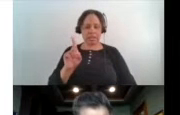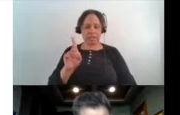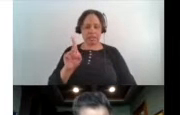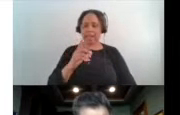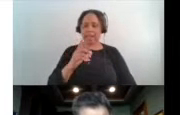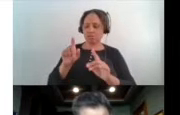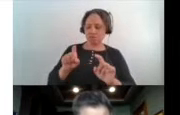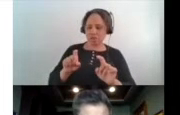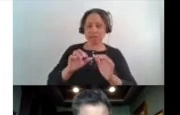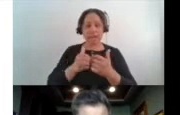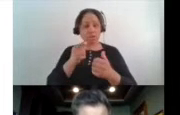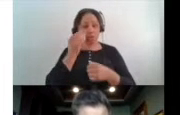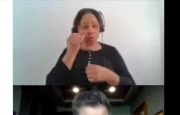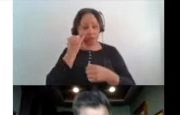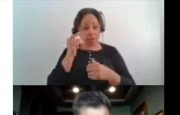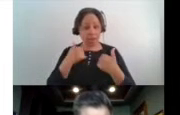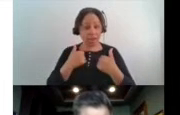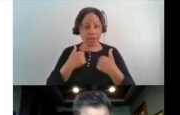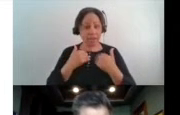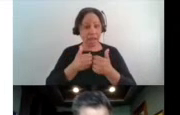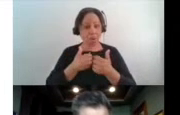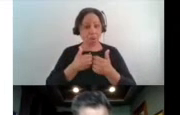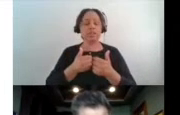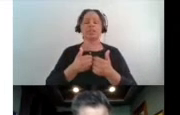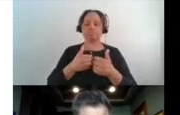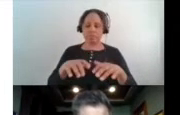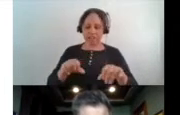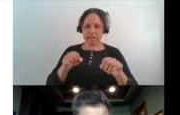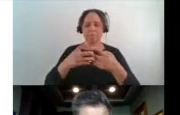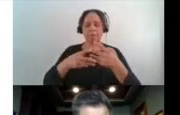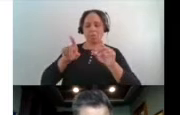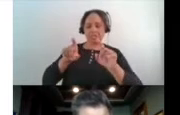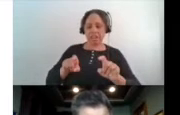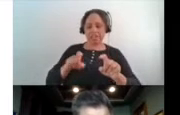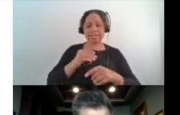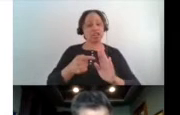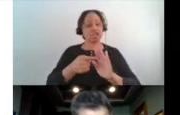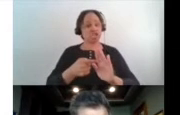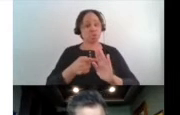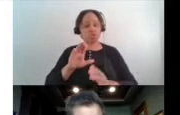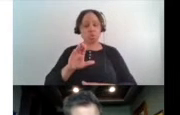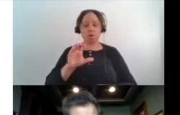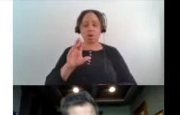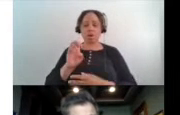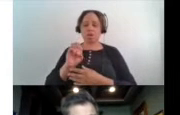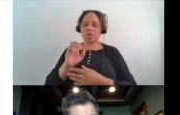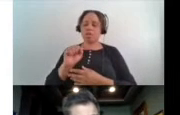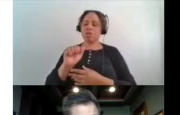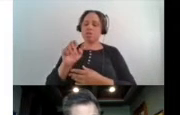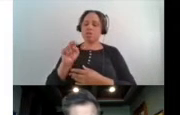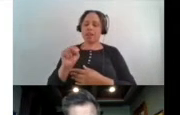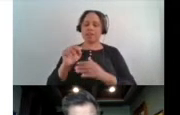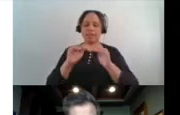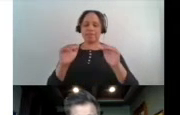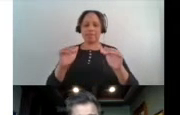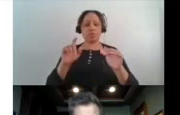if you have it? Well, you can do a blood test, and the blood test can show that your creatinine level, which should be less than 1, is increased